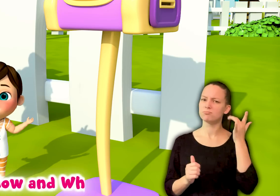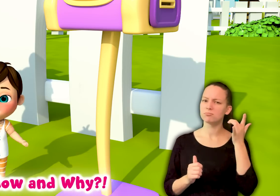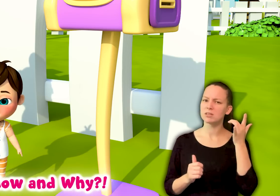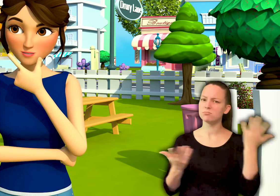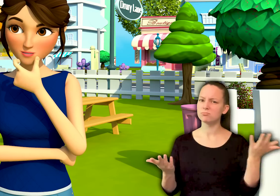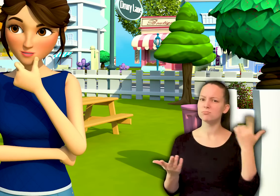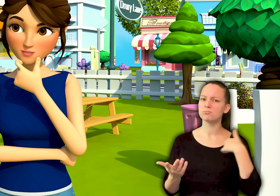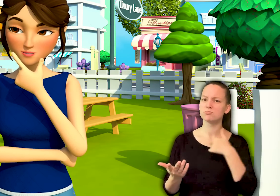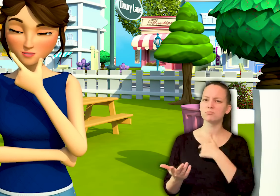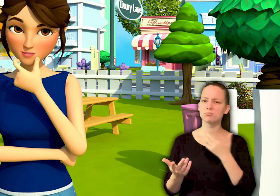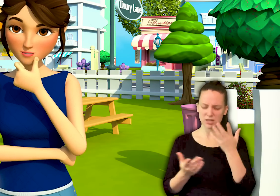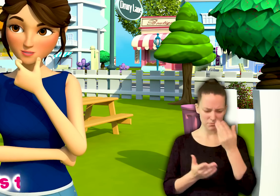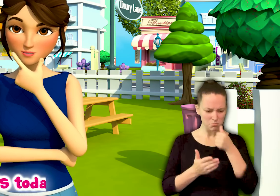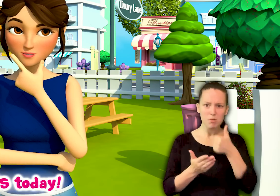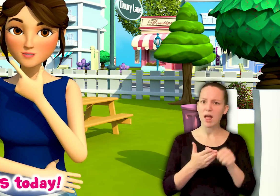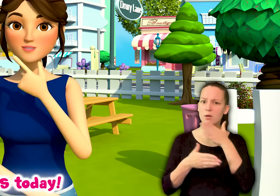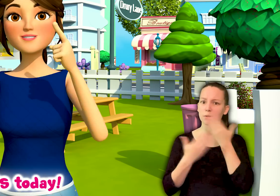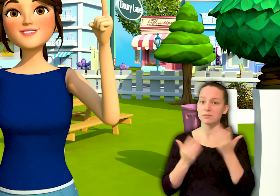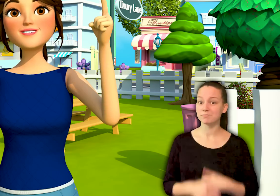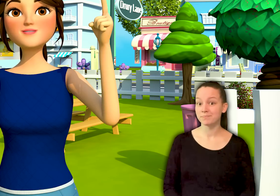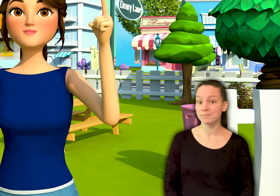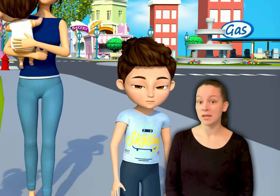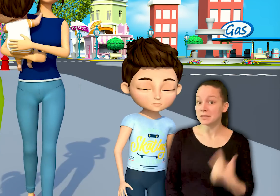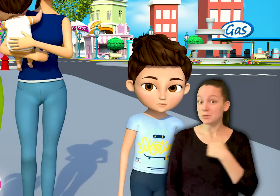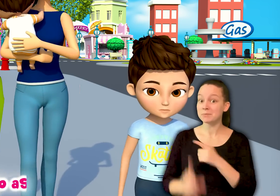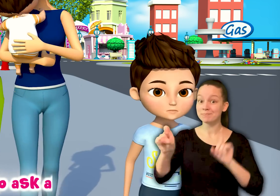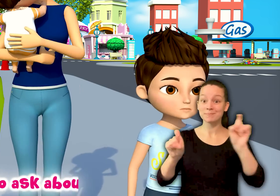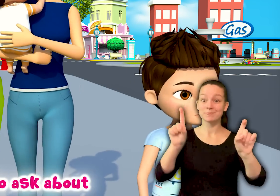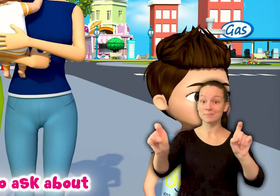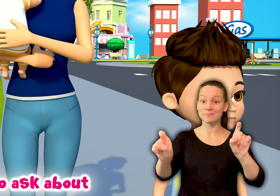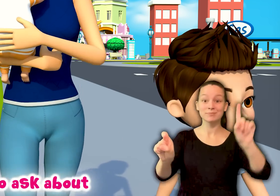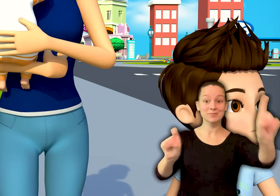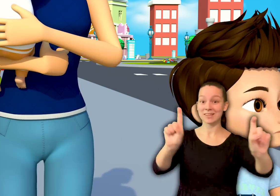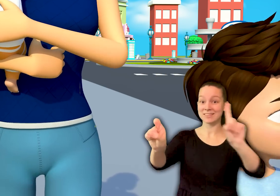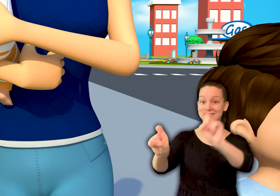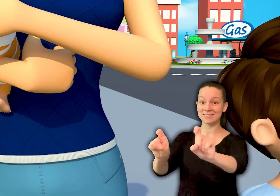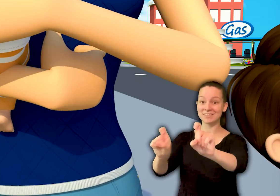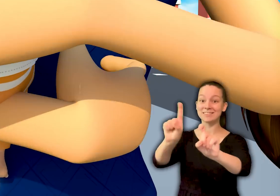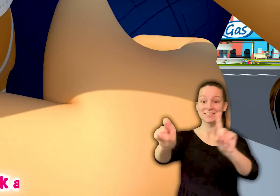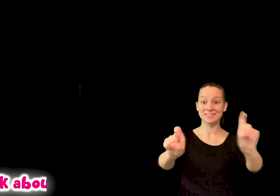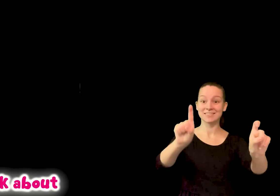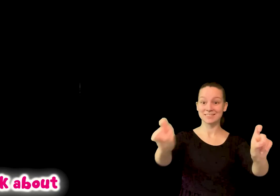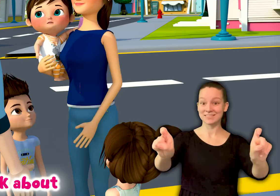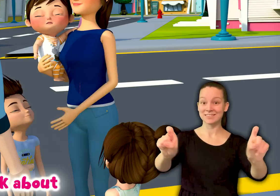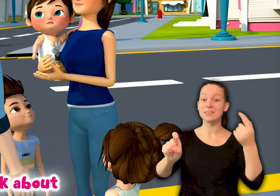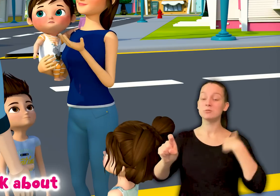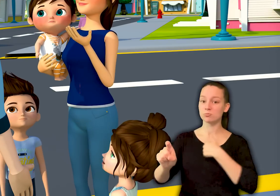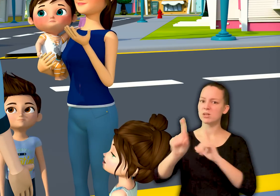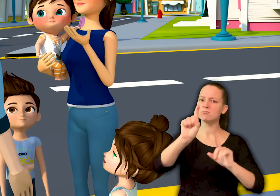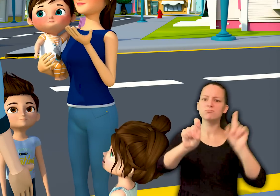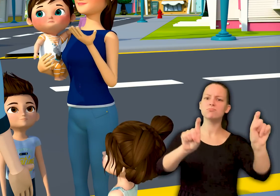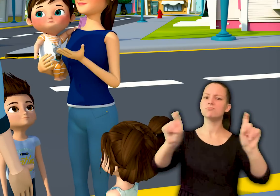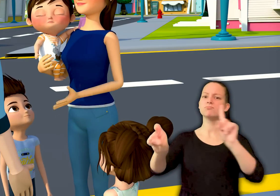wonder how and why we got no meals today and so we went to ask about ask about ask